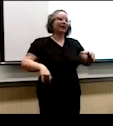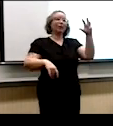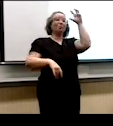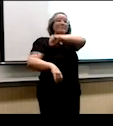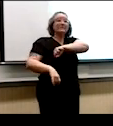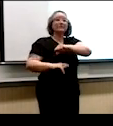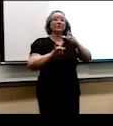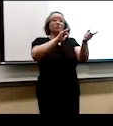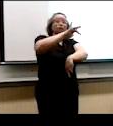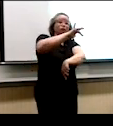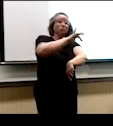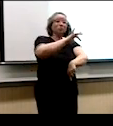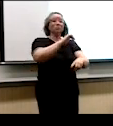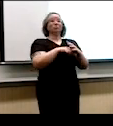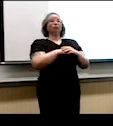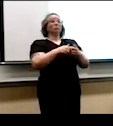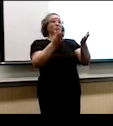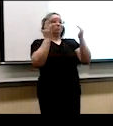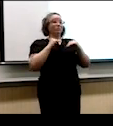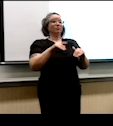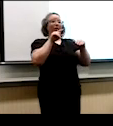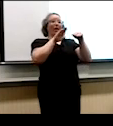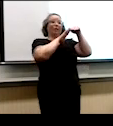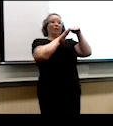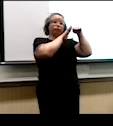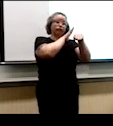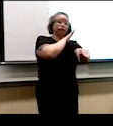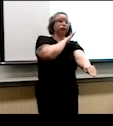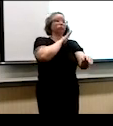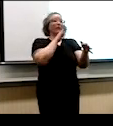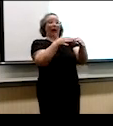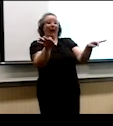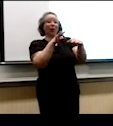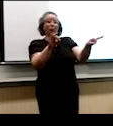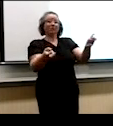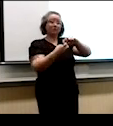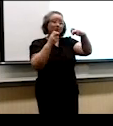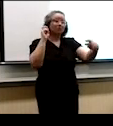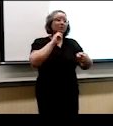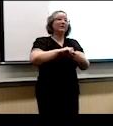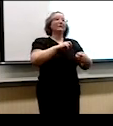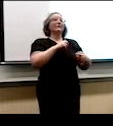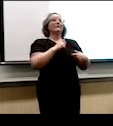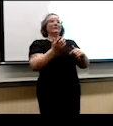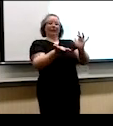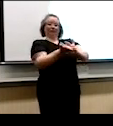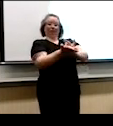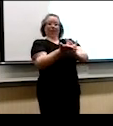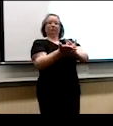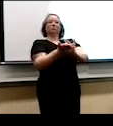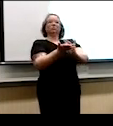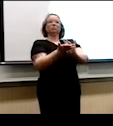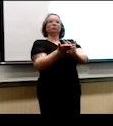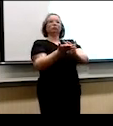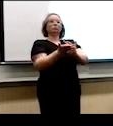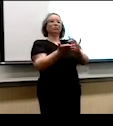And he's more reliable with his medications. There's an IDL that's going down. Okay, so his past he